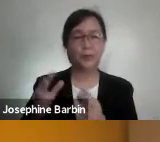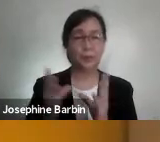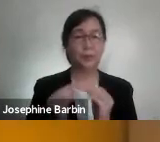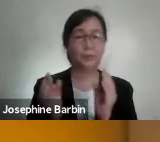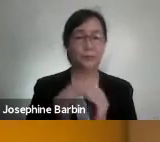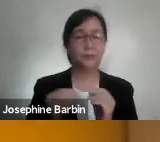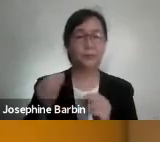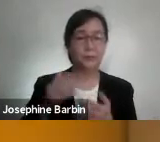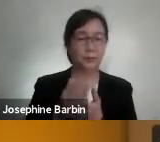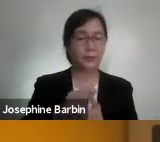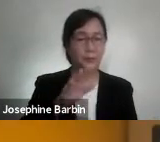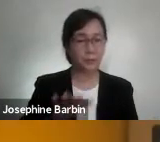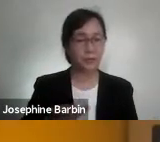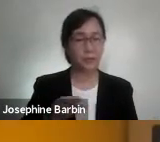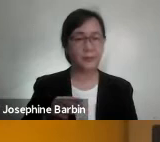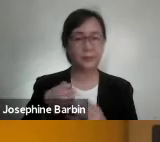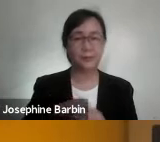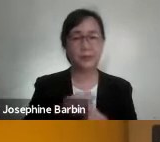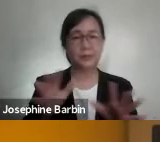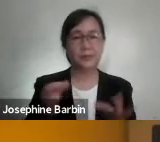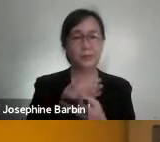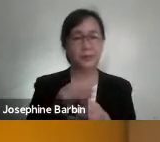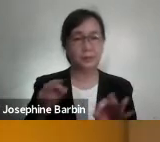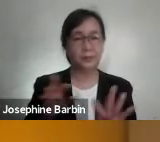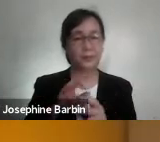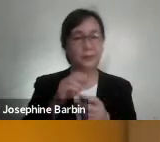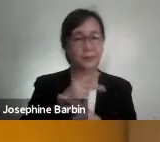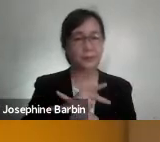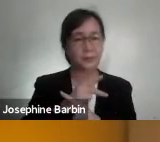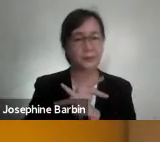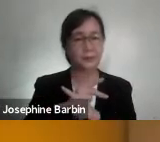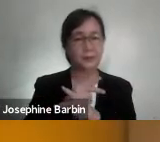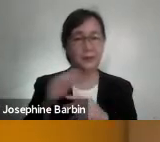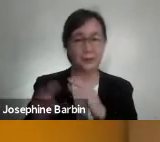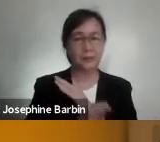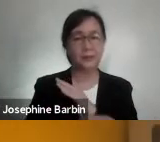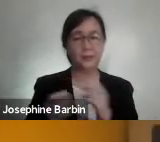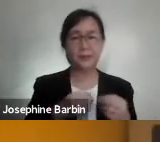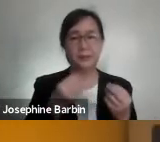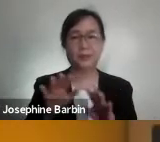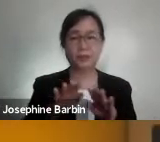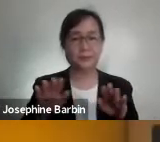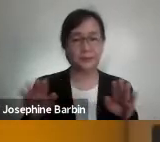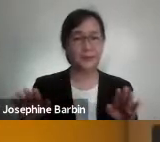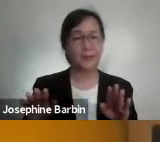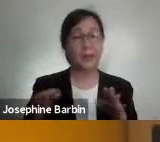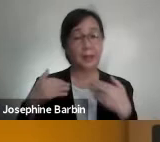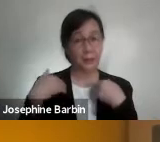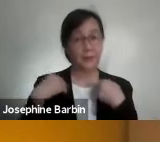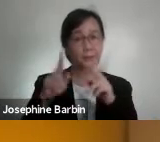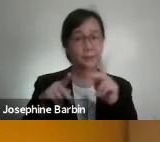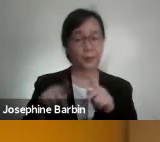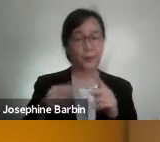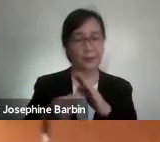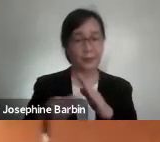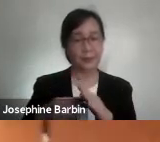Child to set out the freedoms and protections that countries must give children and younger people under the age of